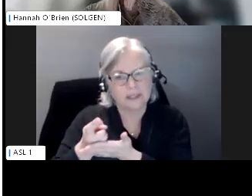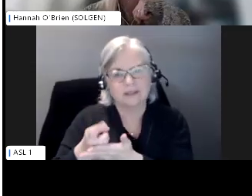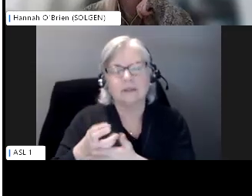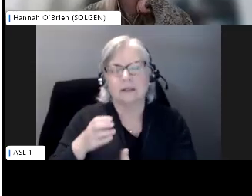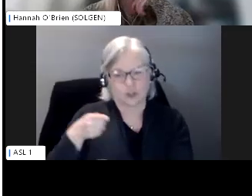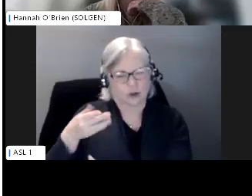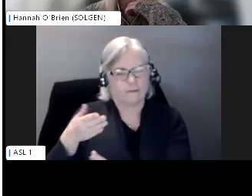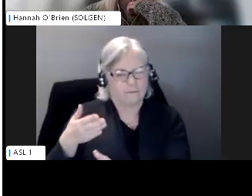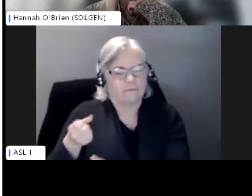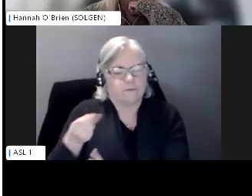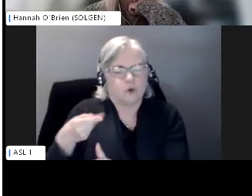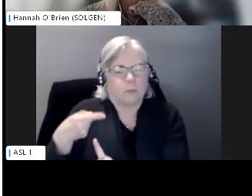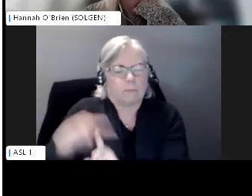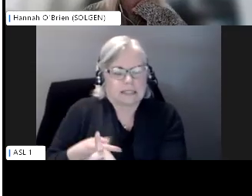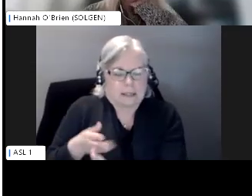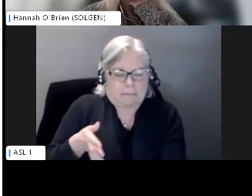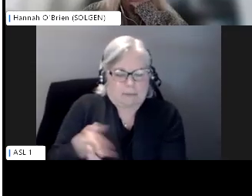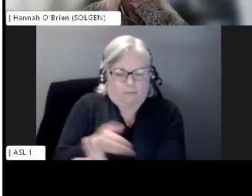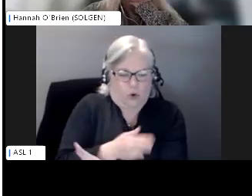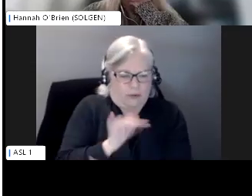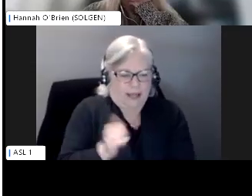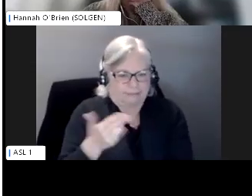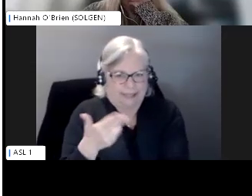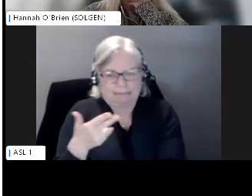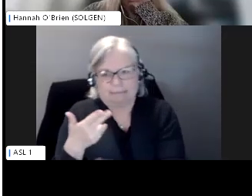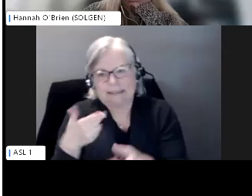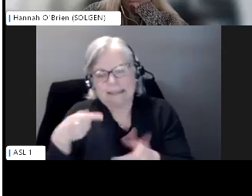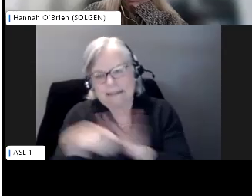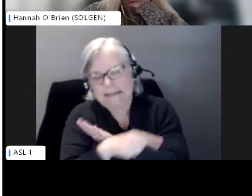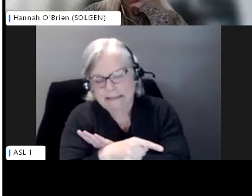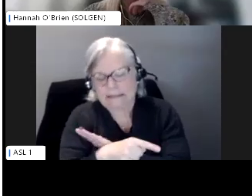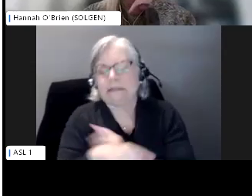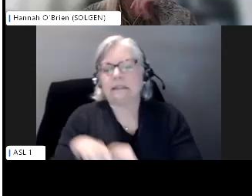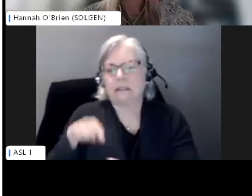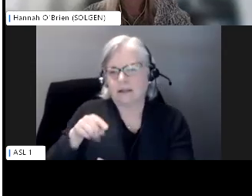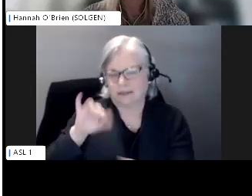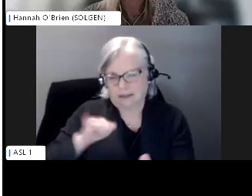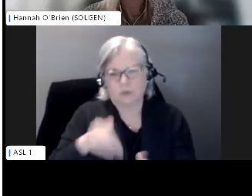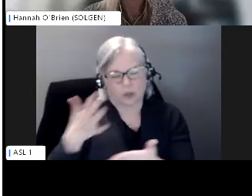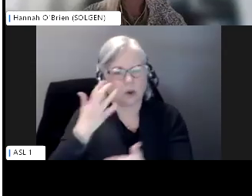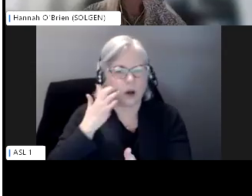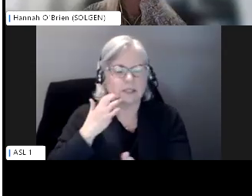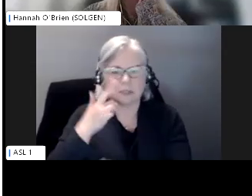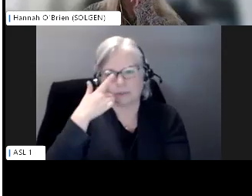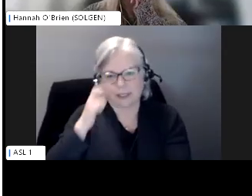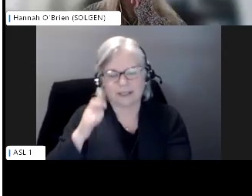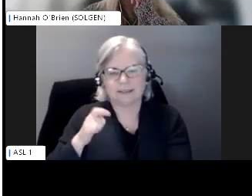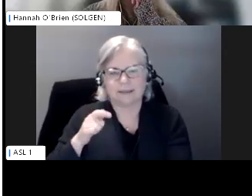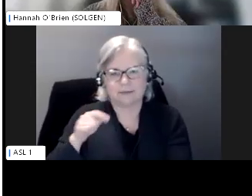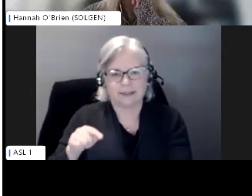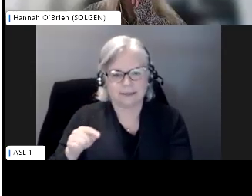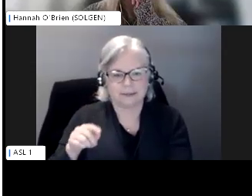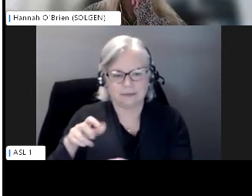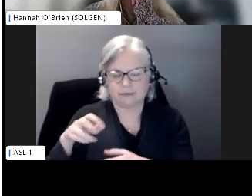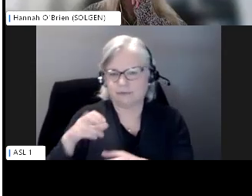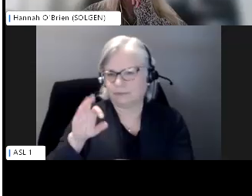to a vertebral fracture. He also struggled with depression. As I noted, Mr. Ryan was his